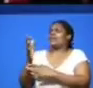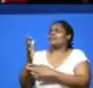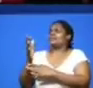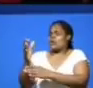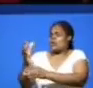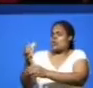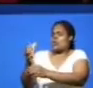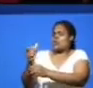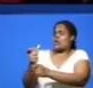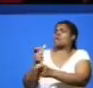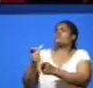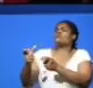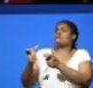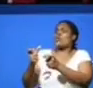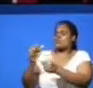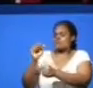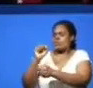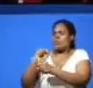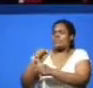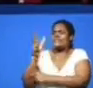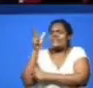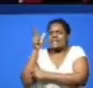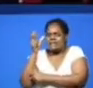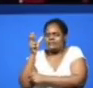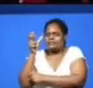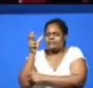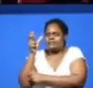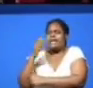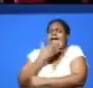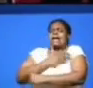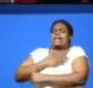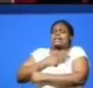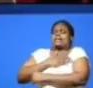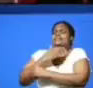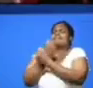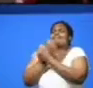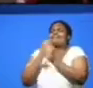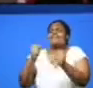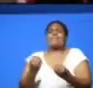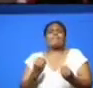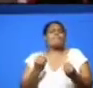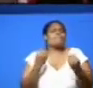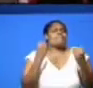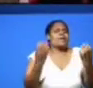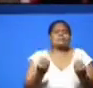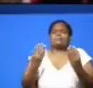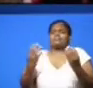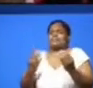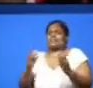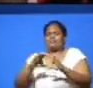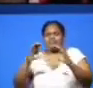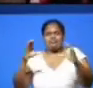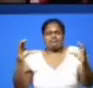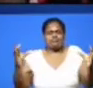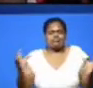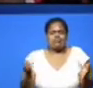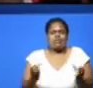devil in check and save thousands around the world as you give the wind a mighty